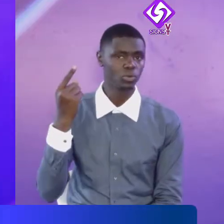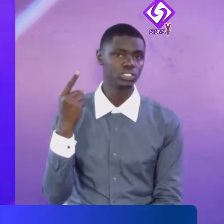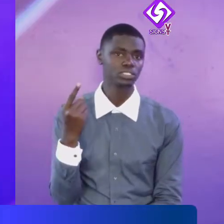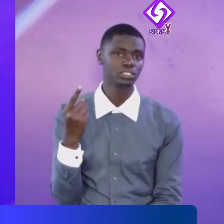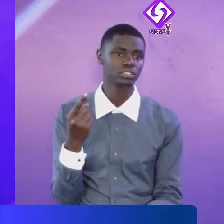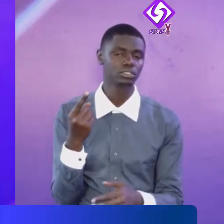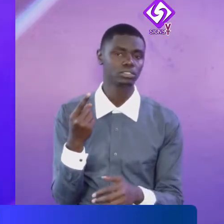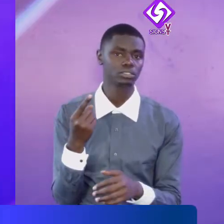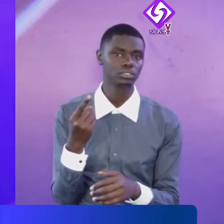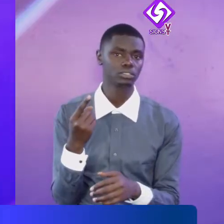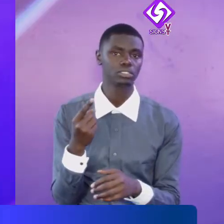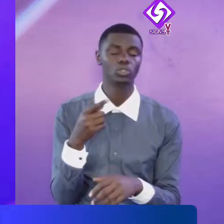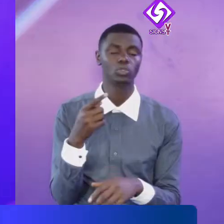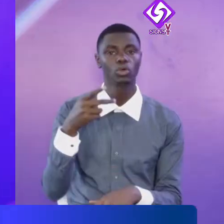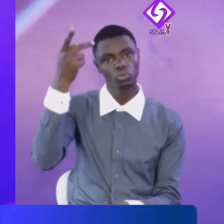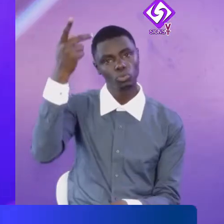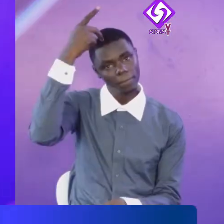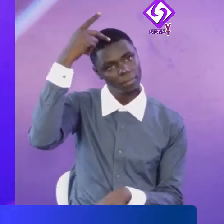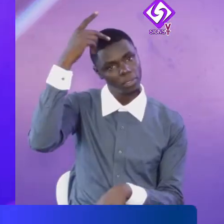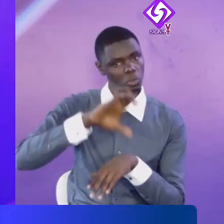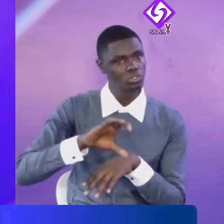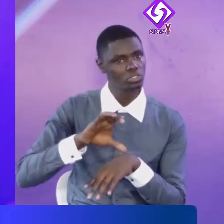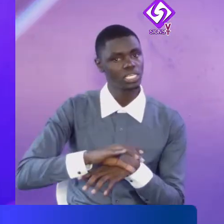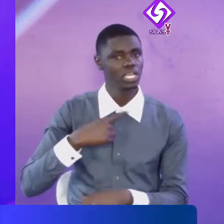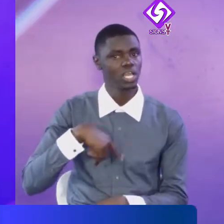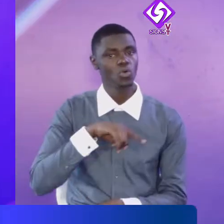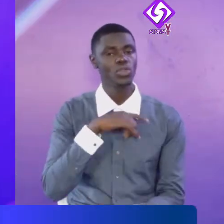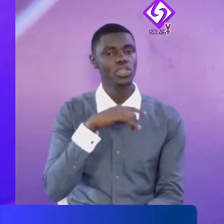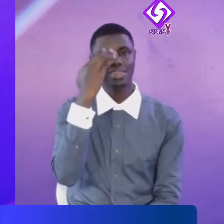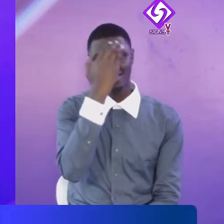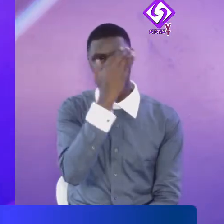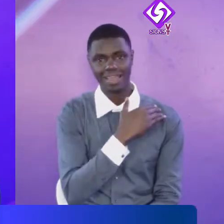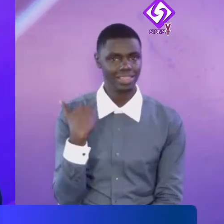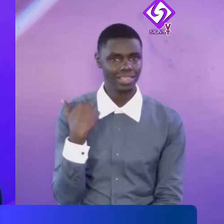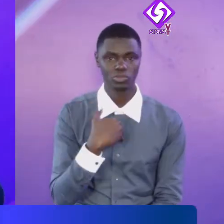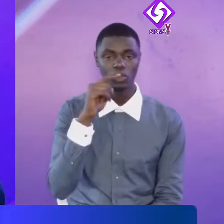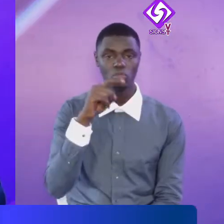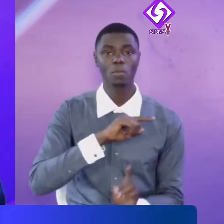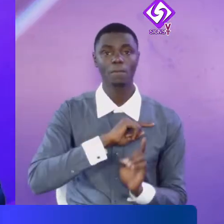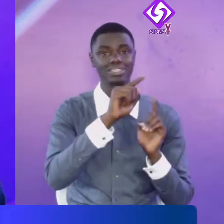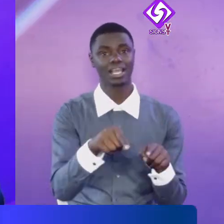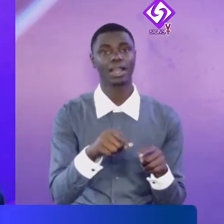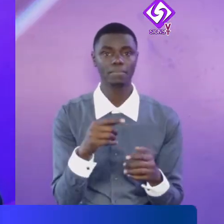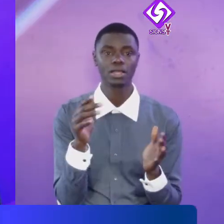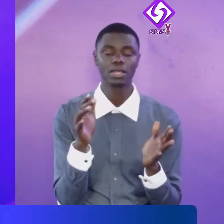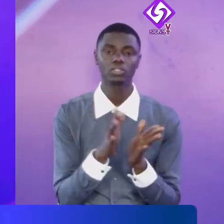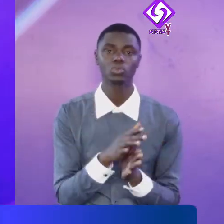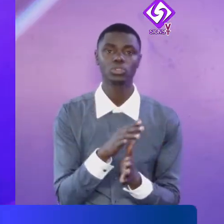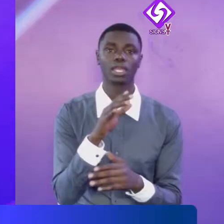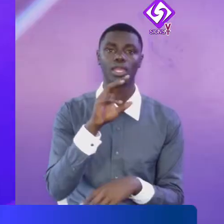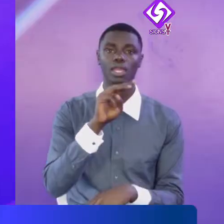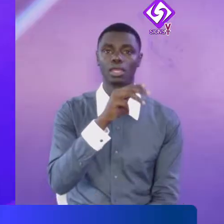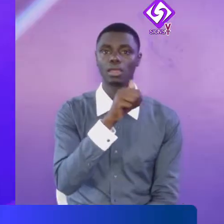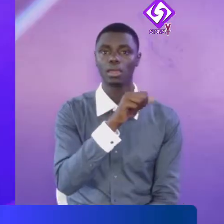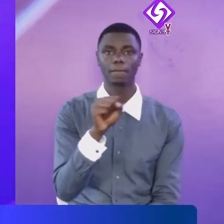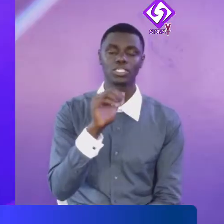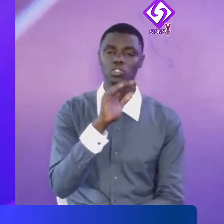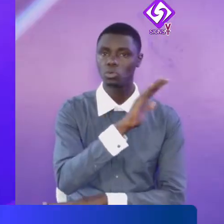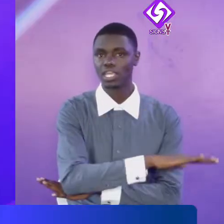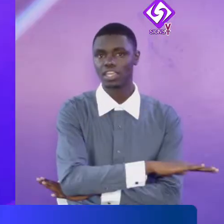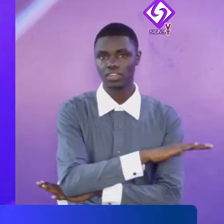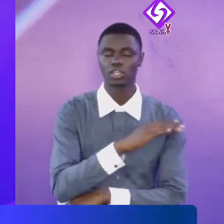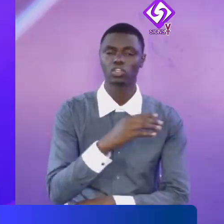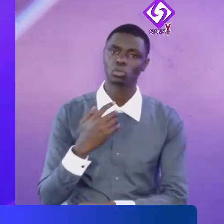in a Pentecostal church, we are Catholics, you have to come, we have mass in the evening. So I was speeding from